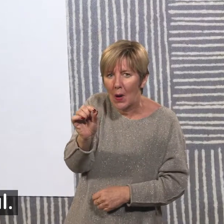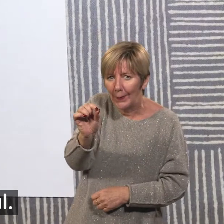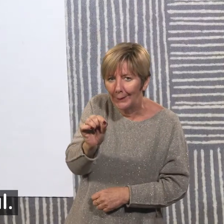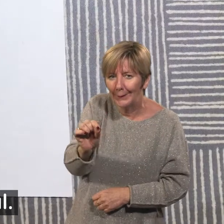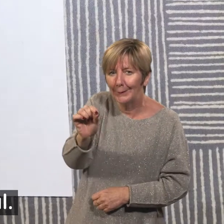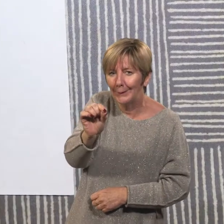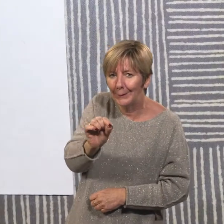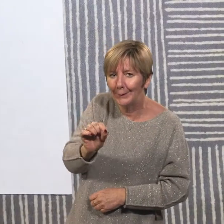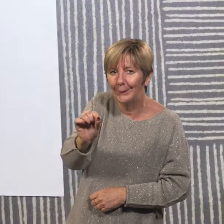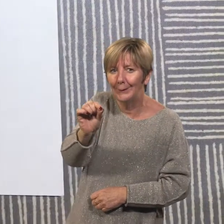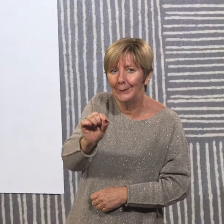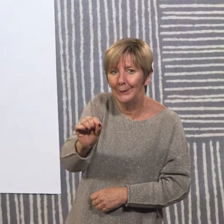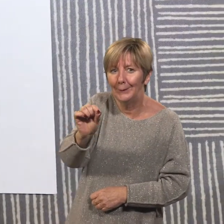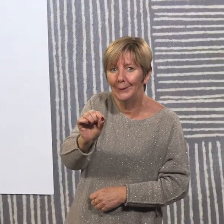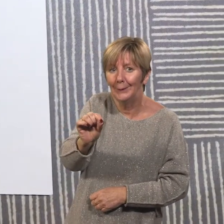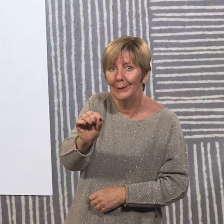oval.